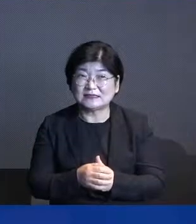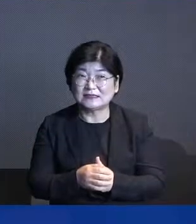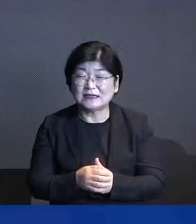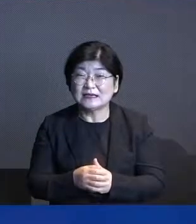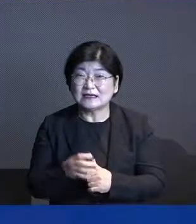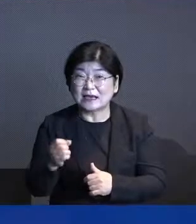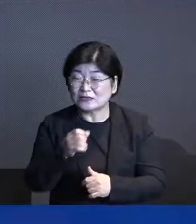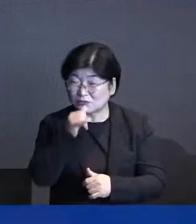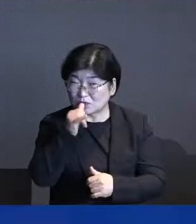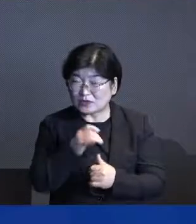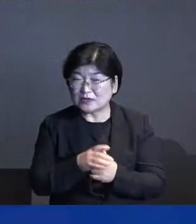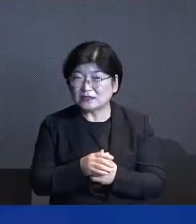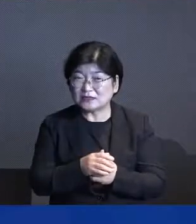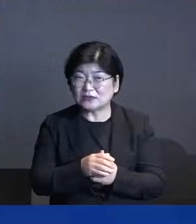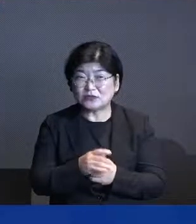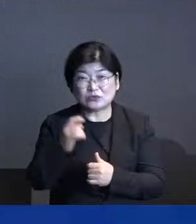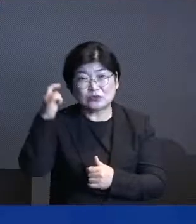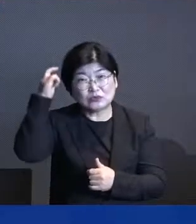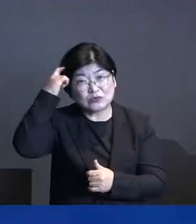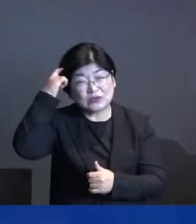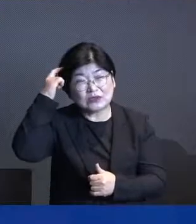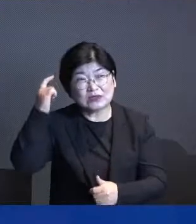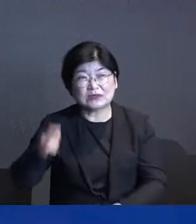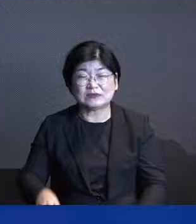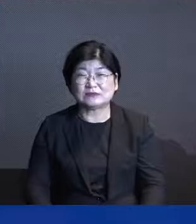just numerically